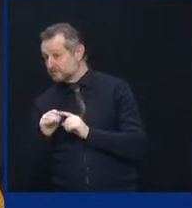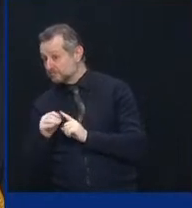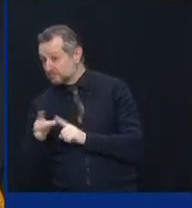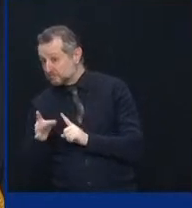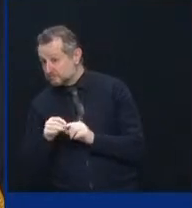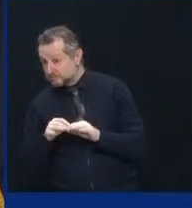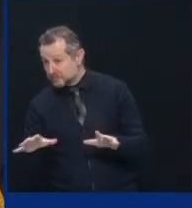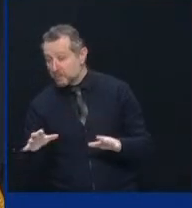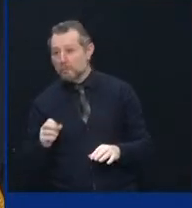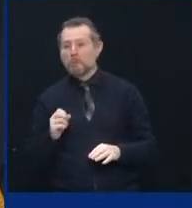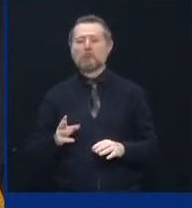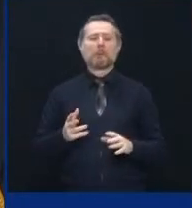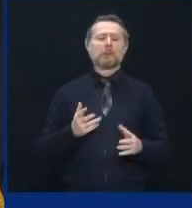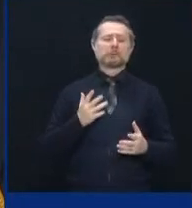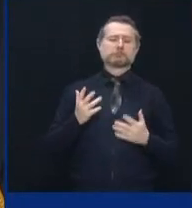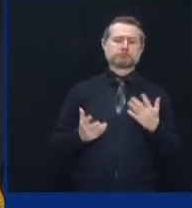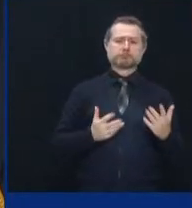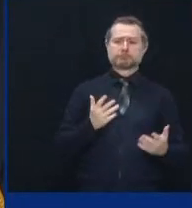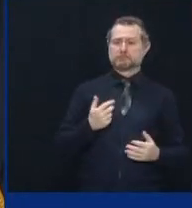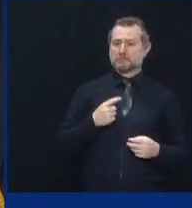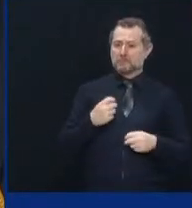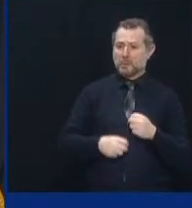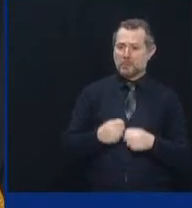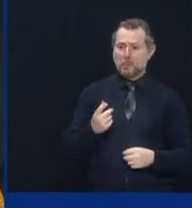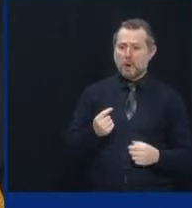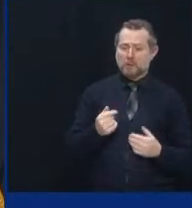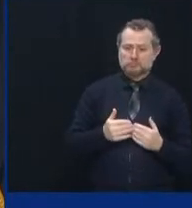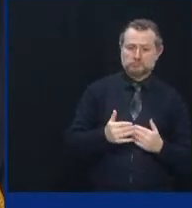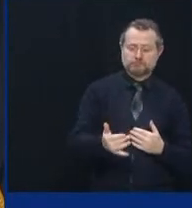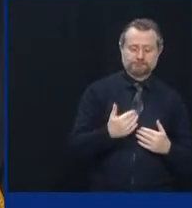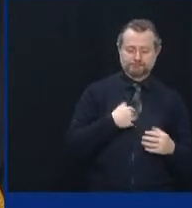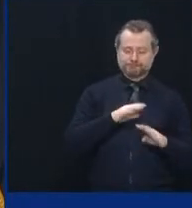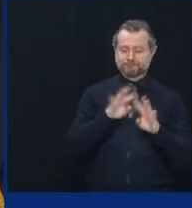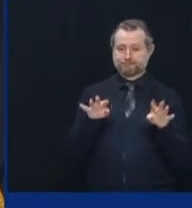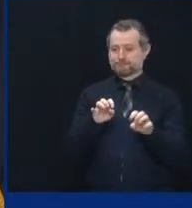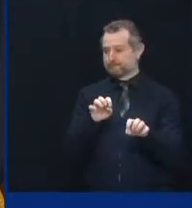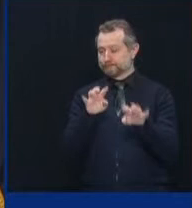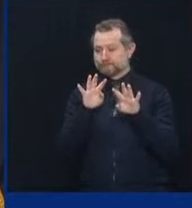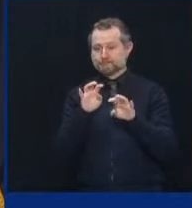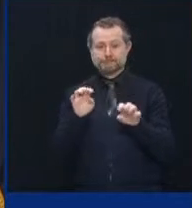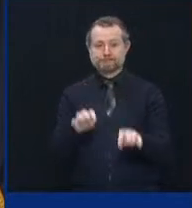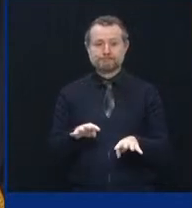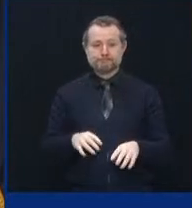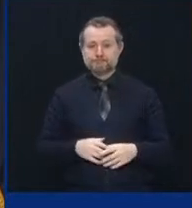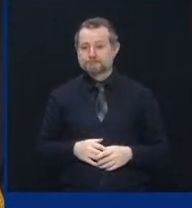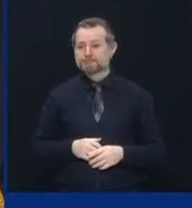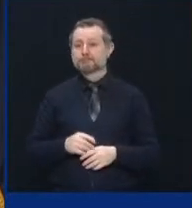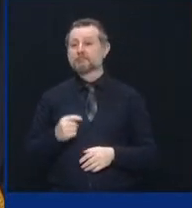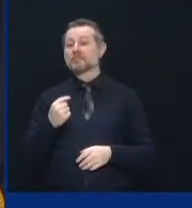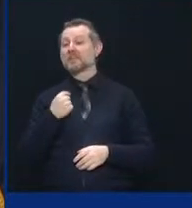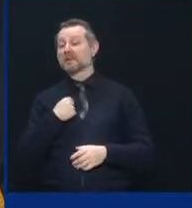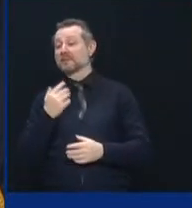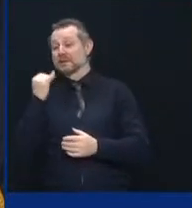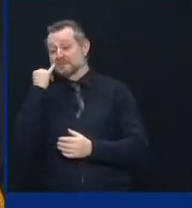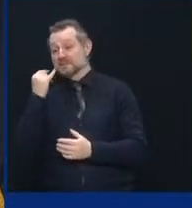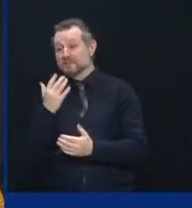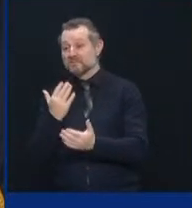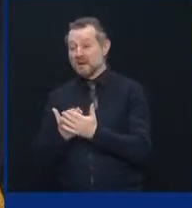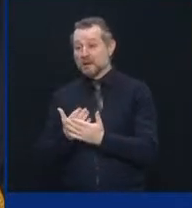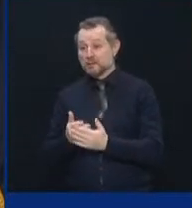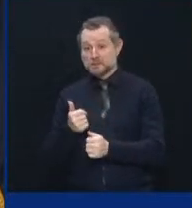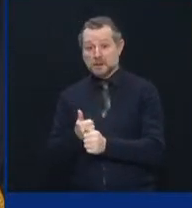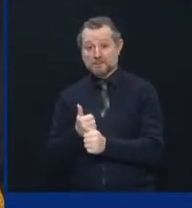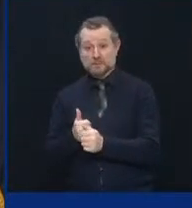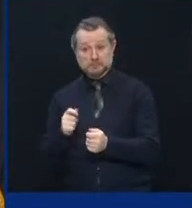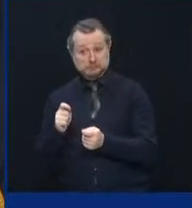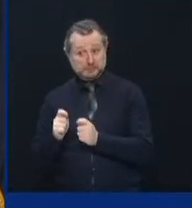be? They don't know. So if the facts change, I have no